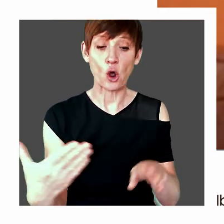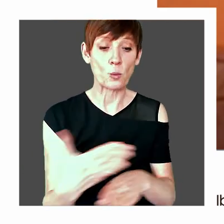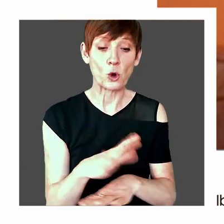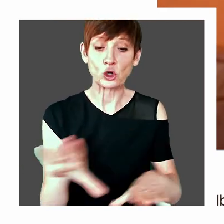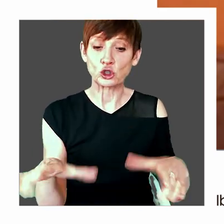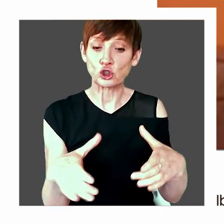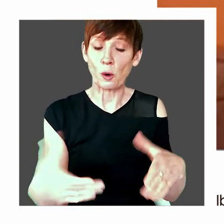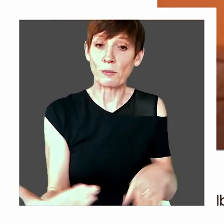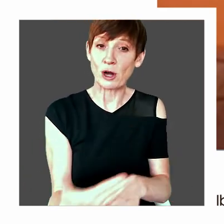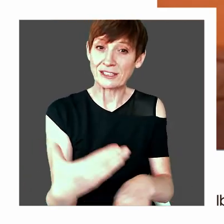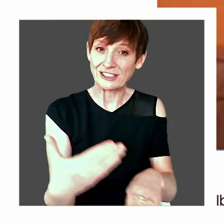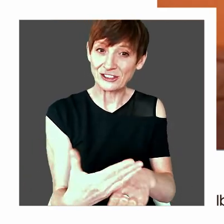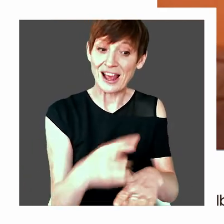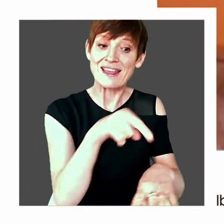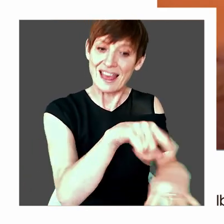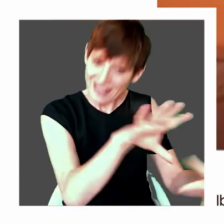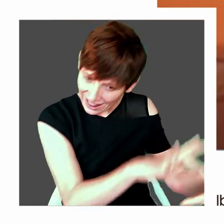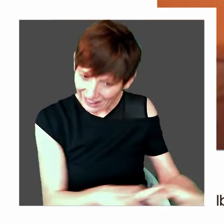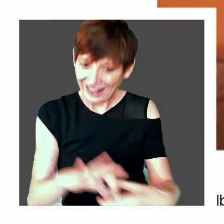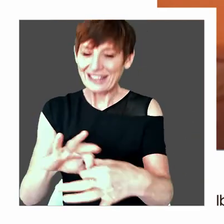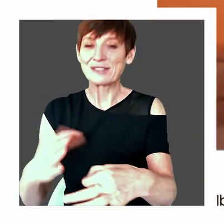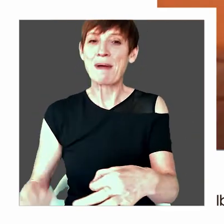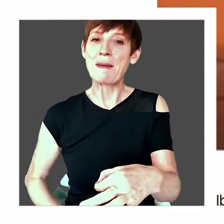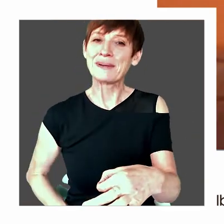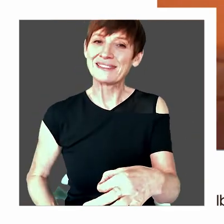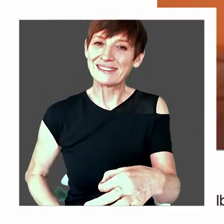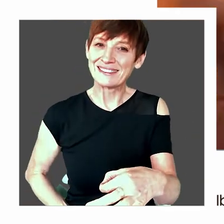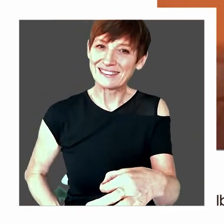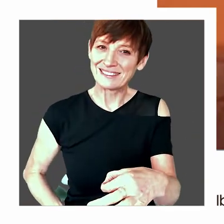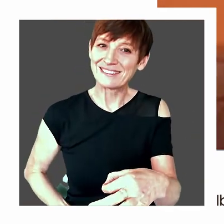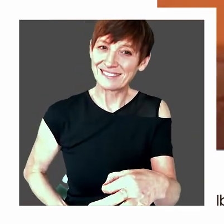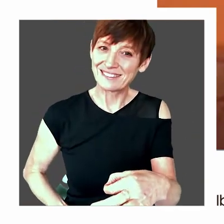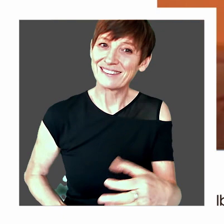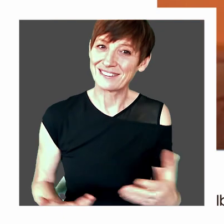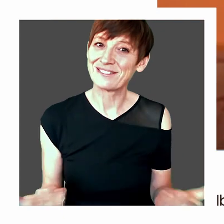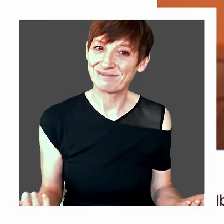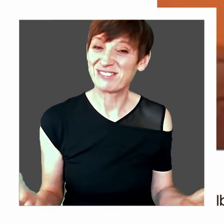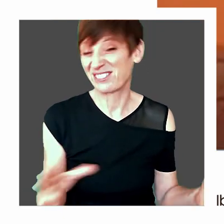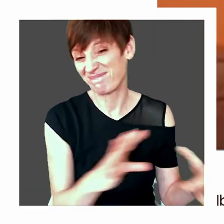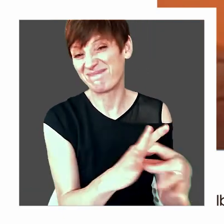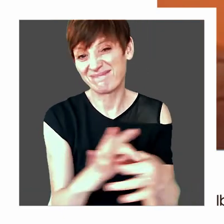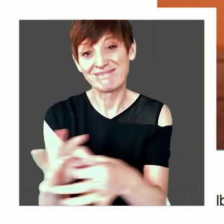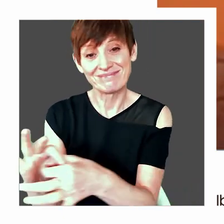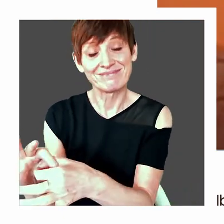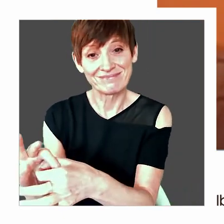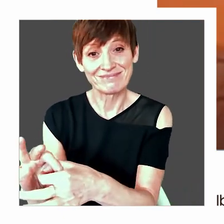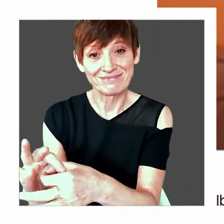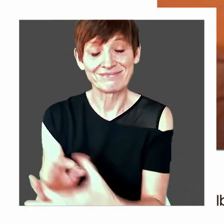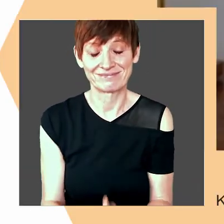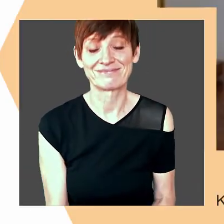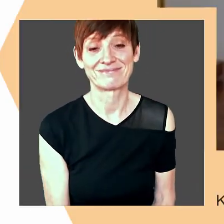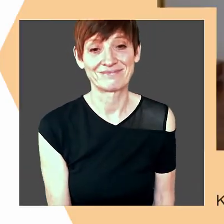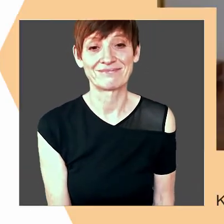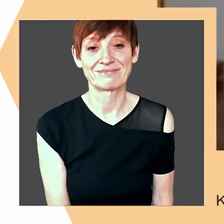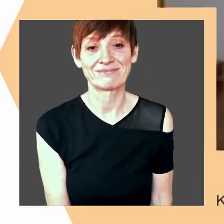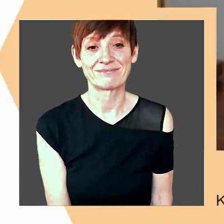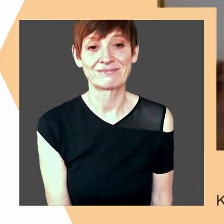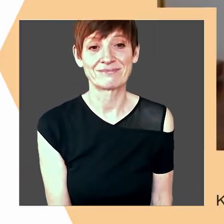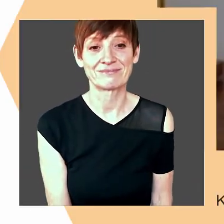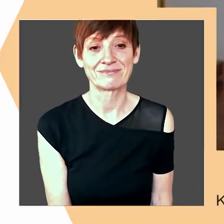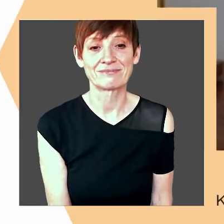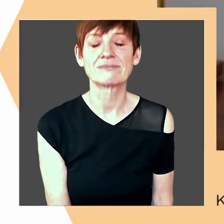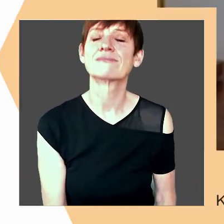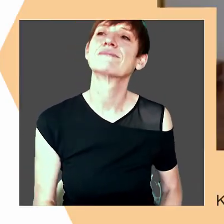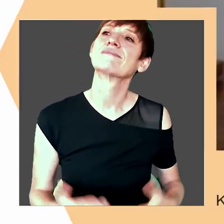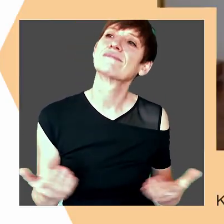fed into my business, where I do both, where I design the products and work in the community. And